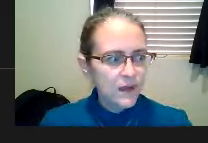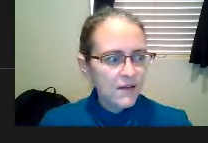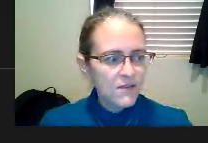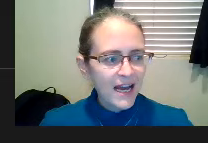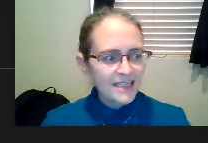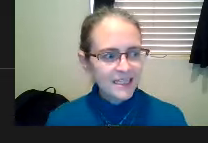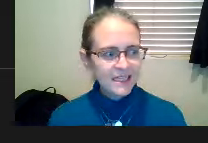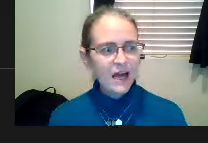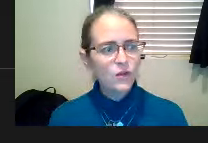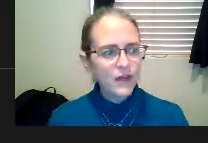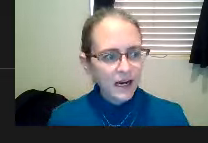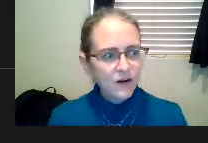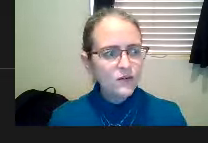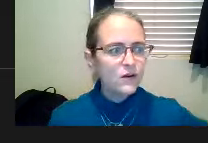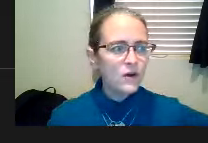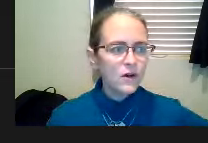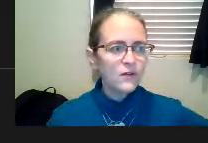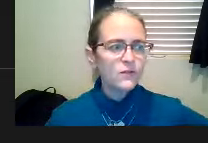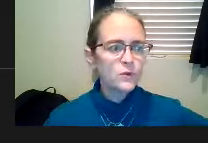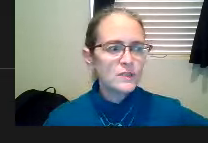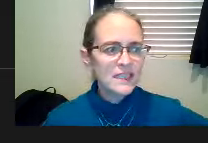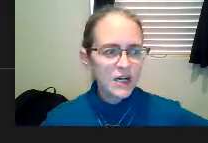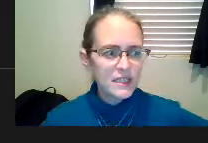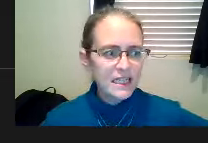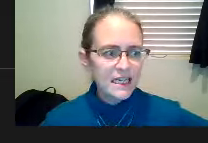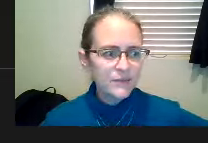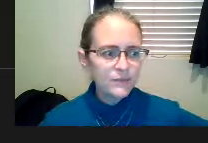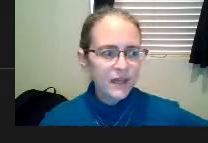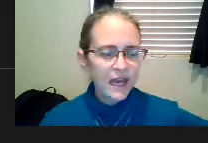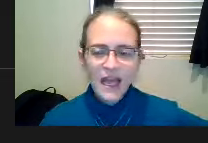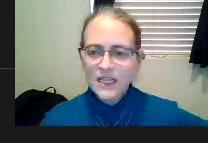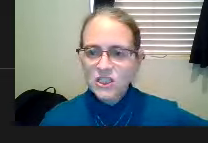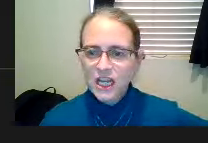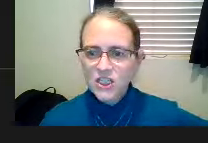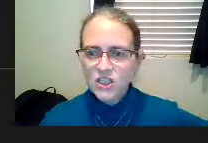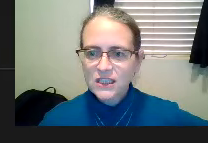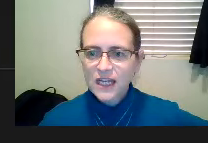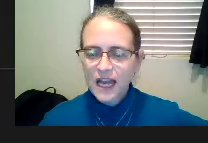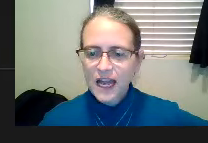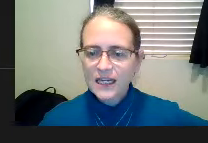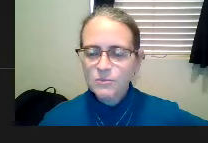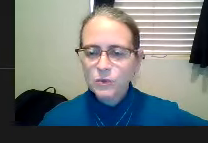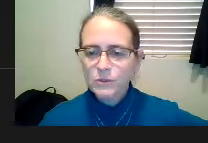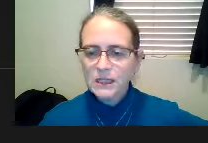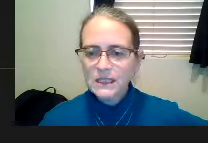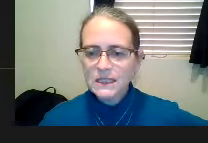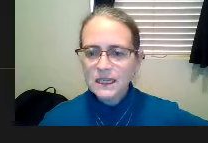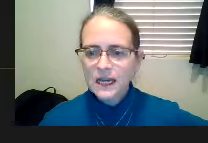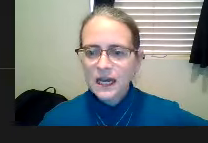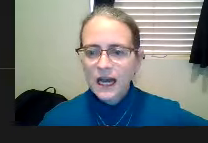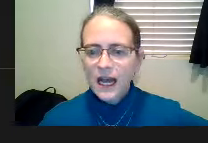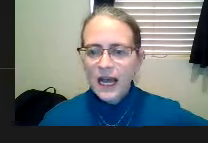transportation, vaccine and healthcare, food scarcity, education, and